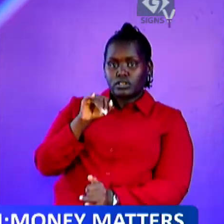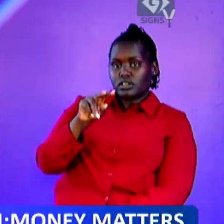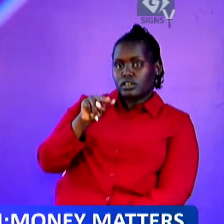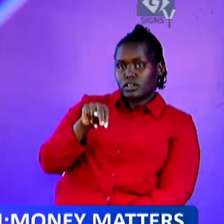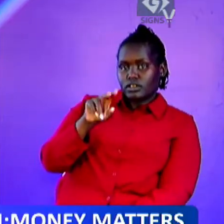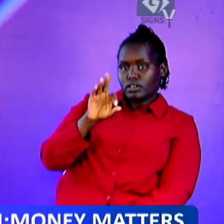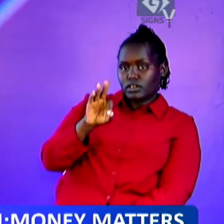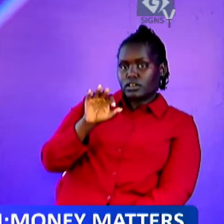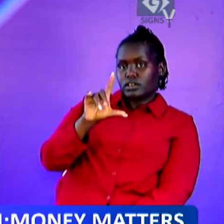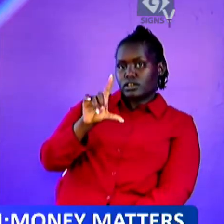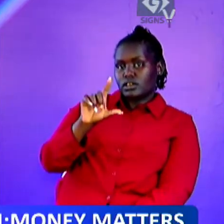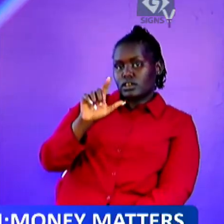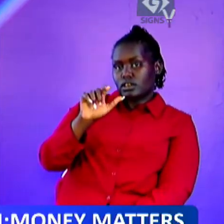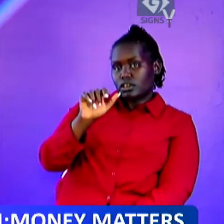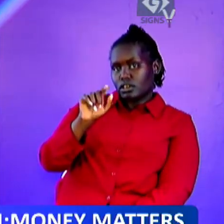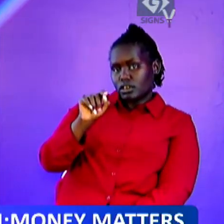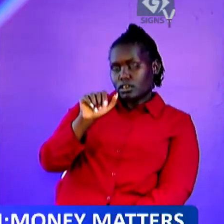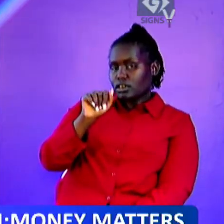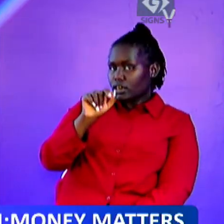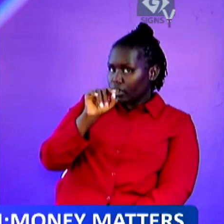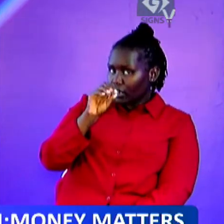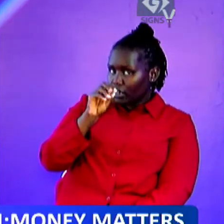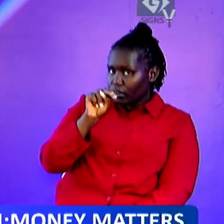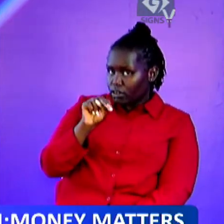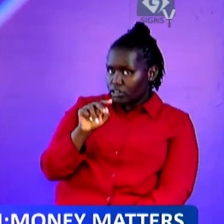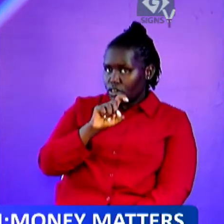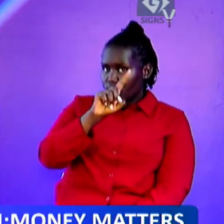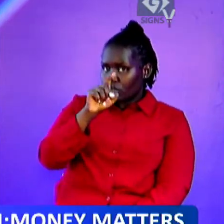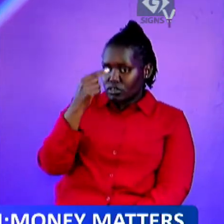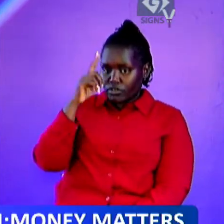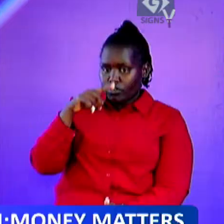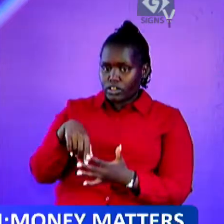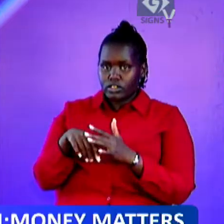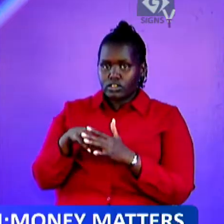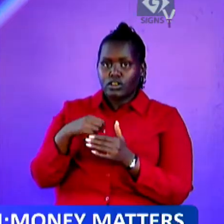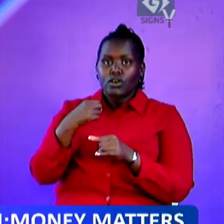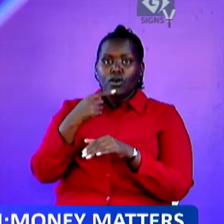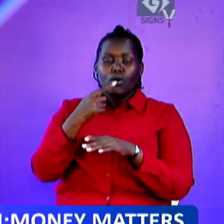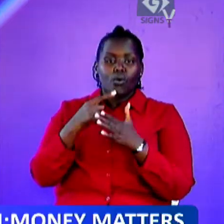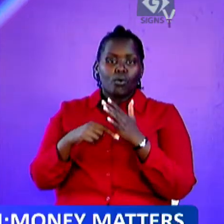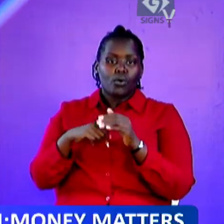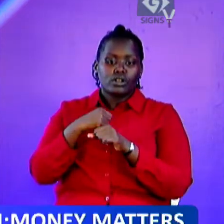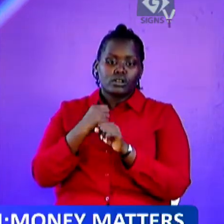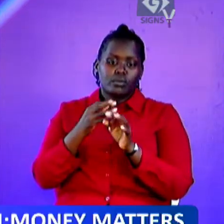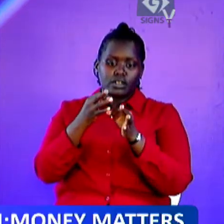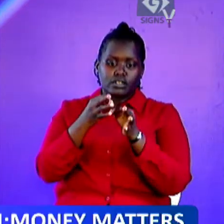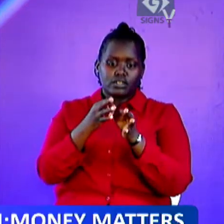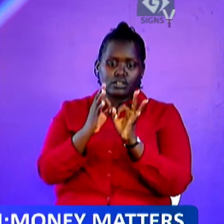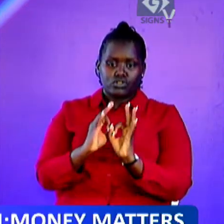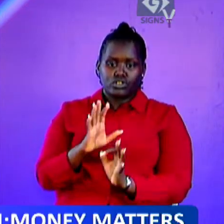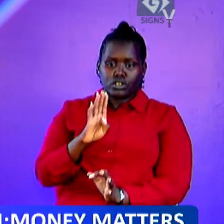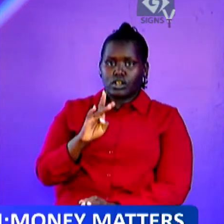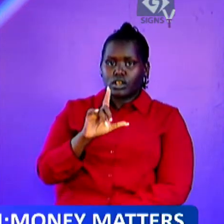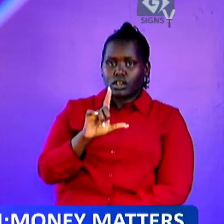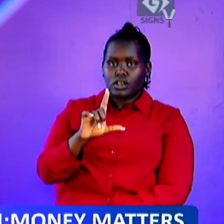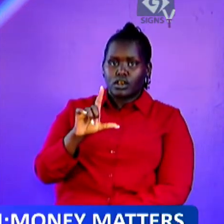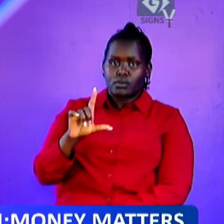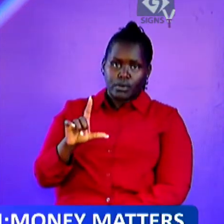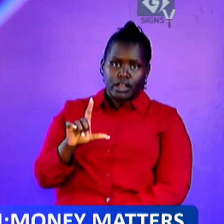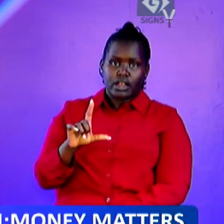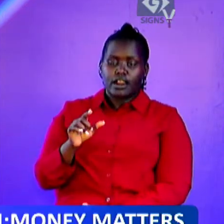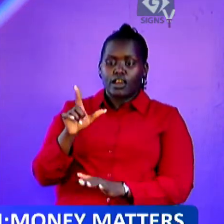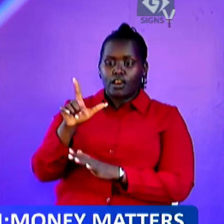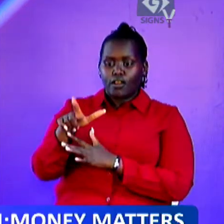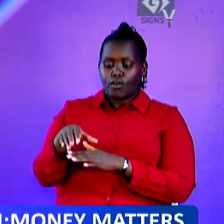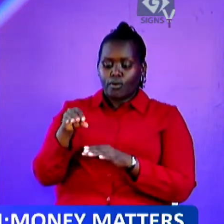They will deal with inflation later. The question for that is, what makes treasury bills a no-loss investment, and